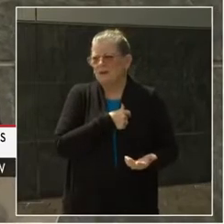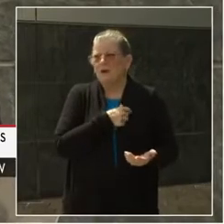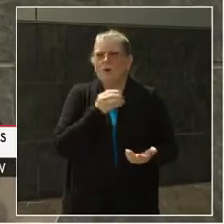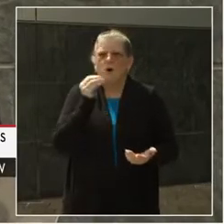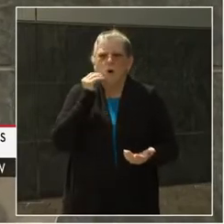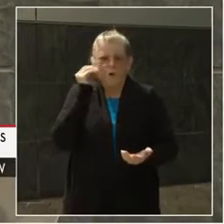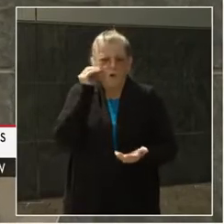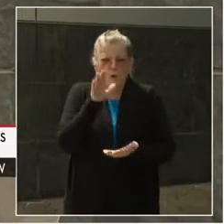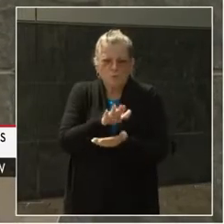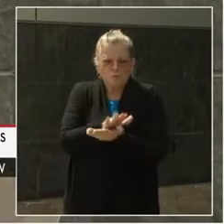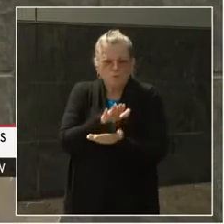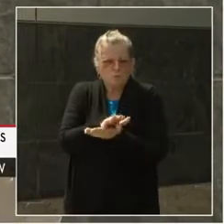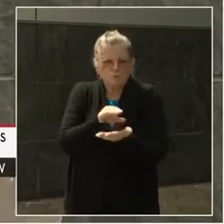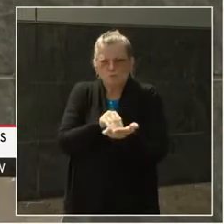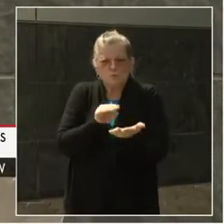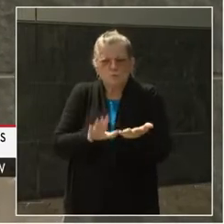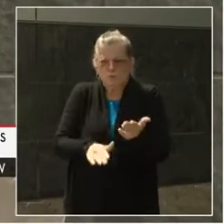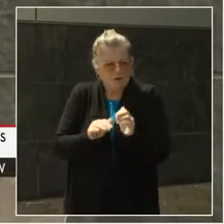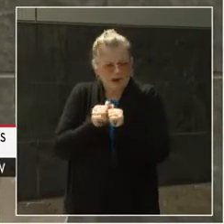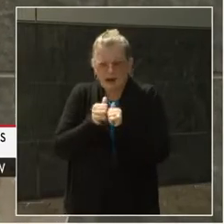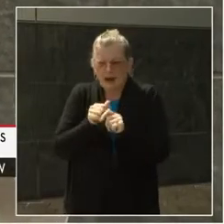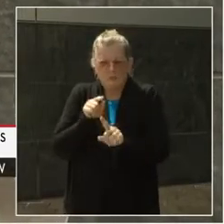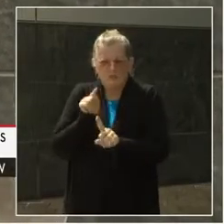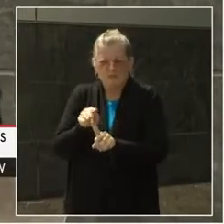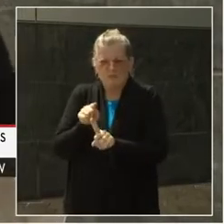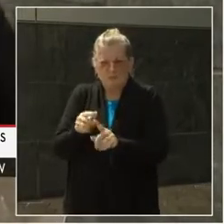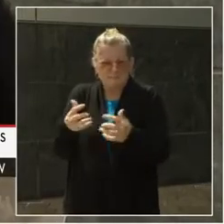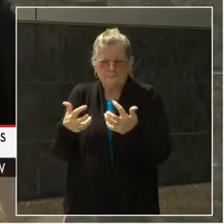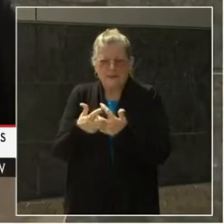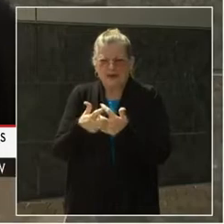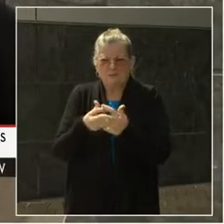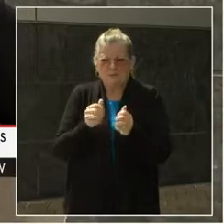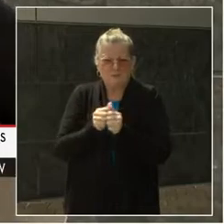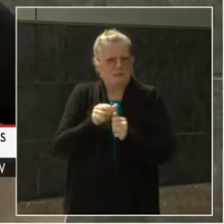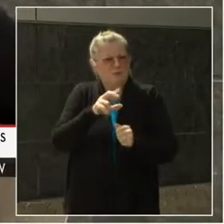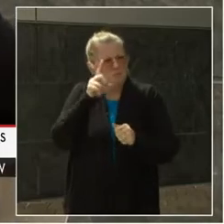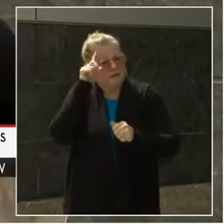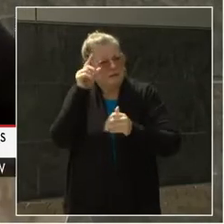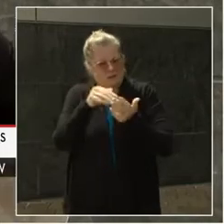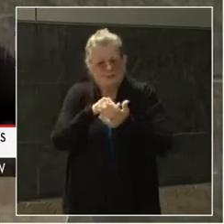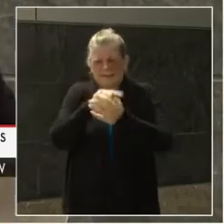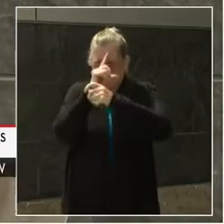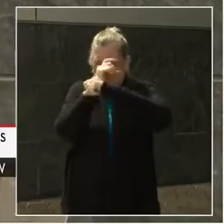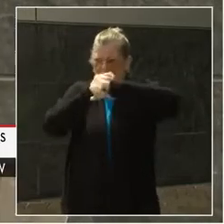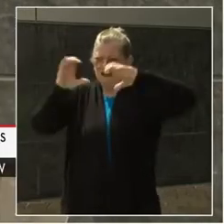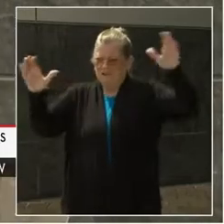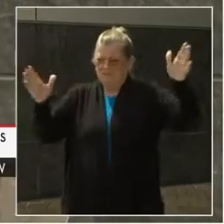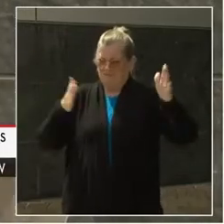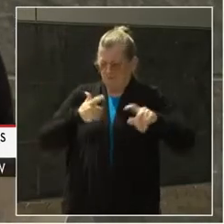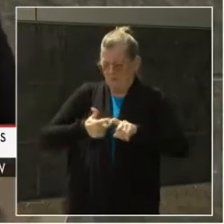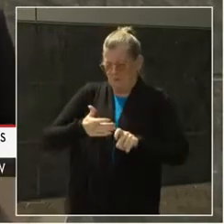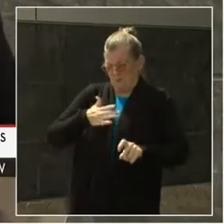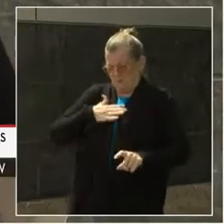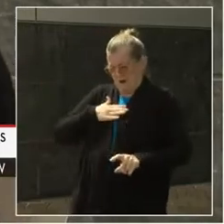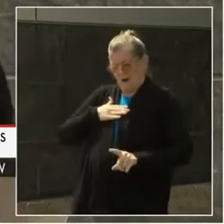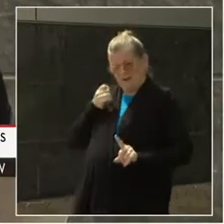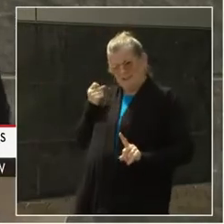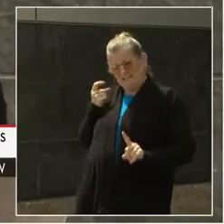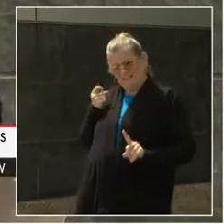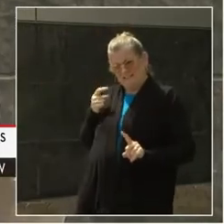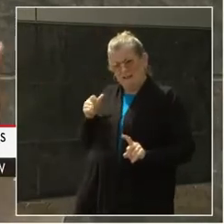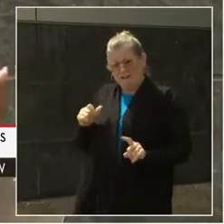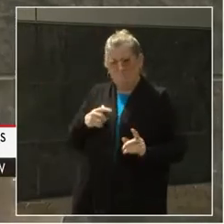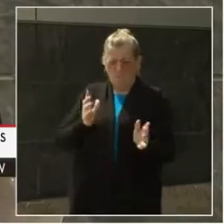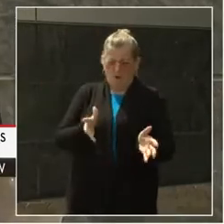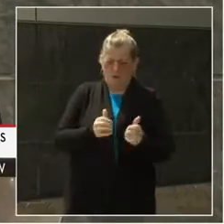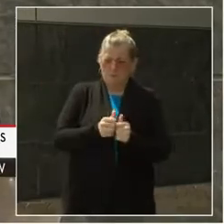reimagining high school? To my understanding and speaking with parents, oftentimes students who are homeschooled are left out of certain opportunities?